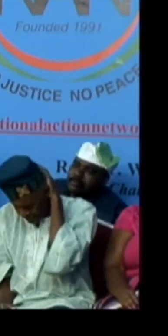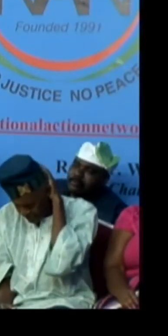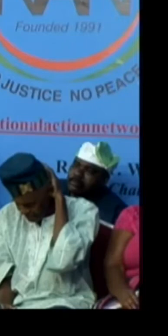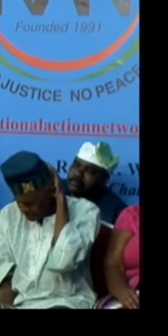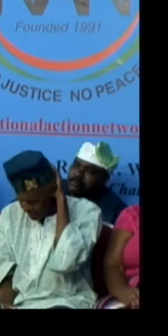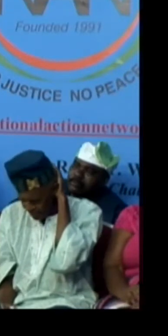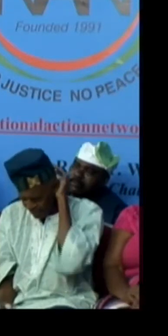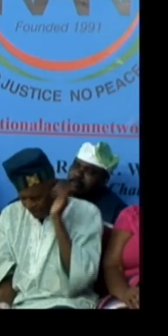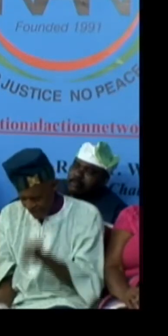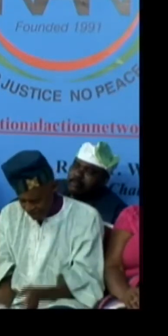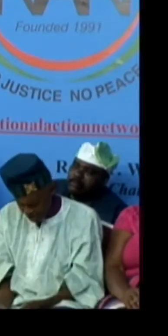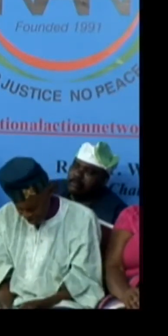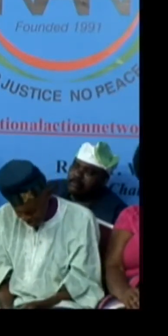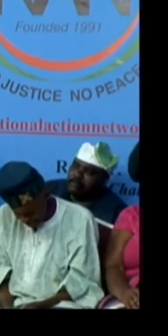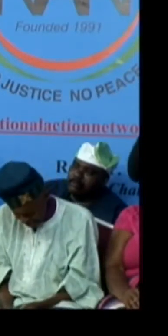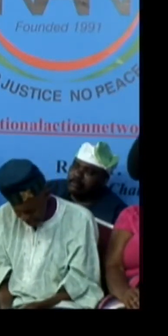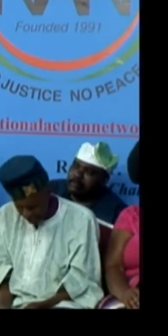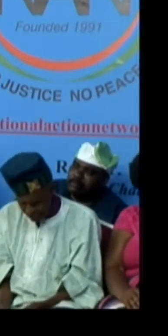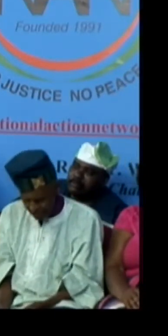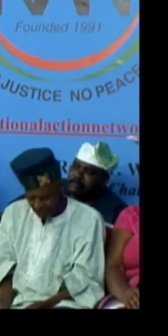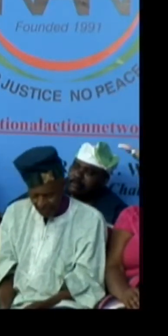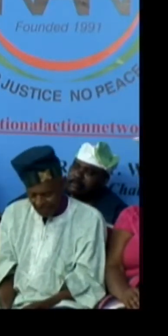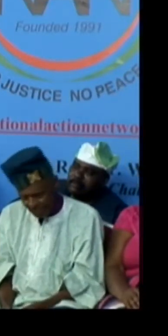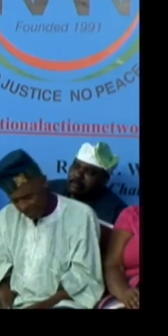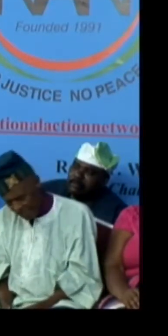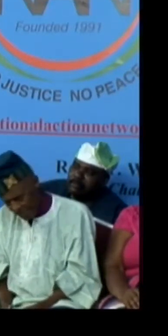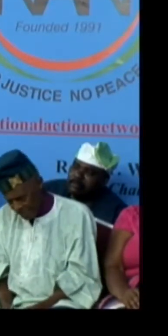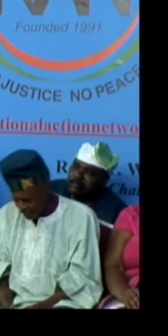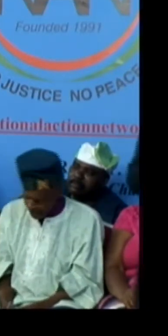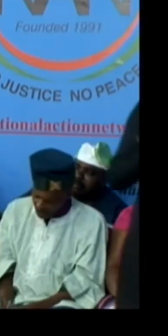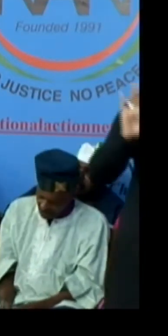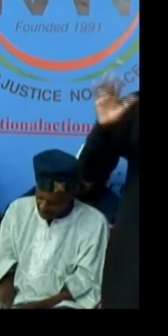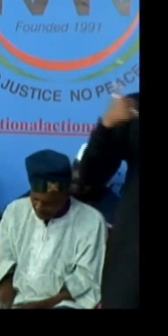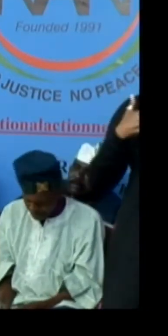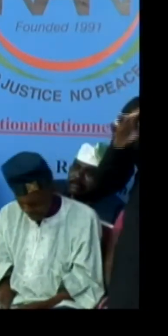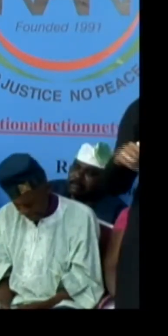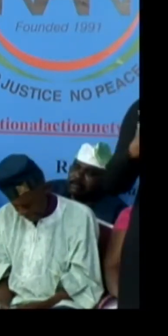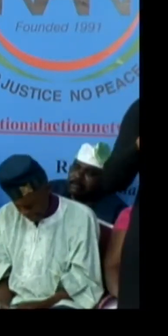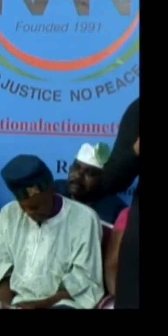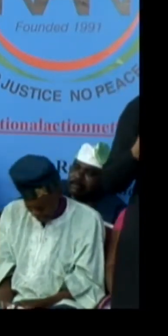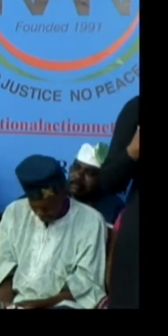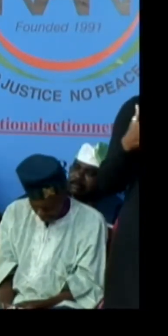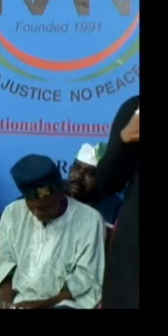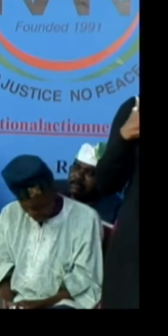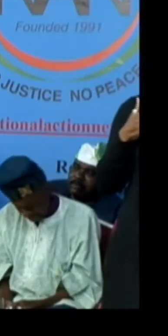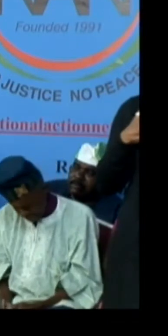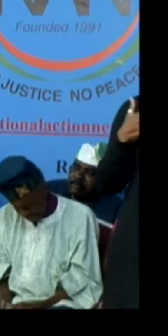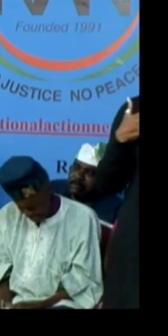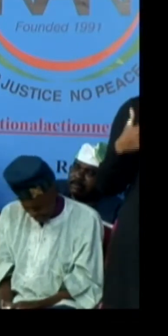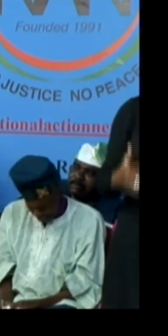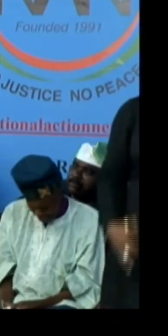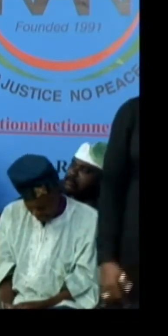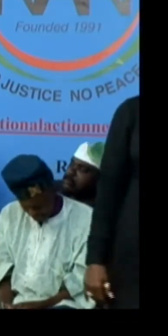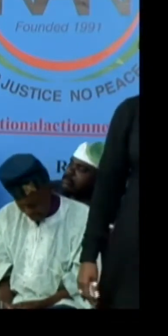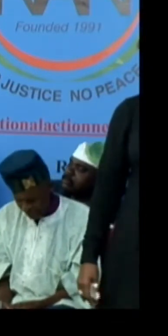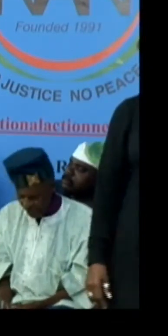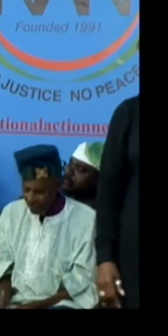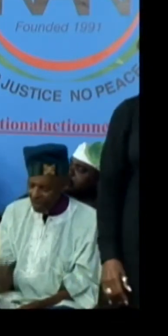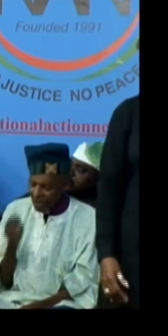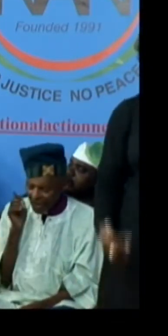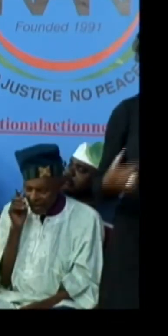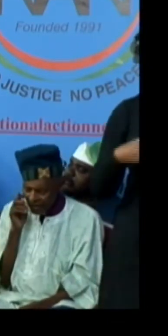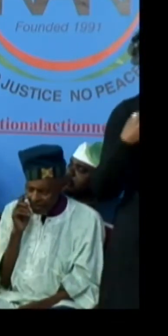facing some crisis, seems like it's all gone down, but you're looking for deliverance in all the wrong